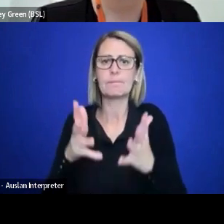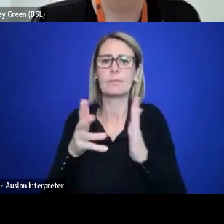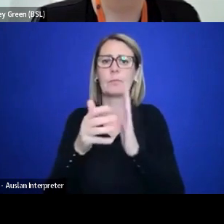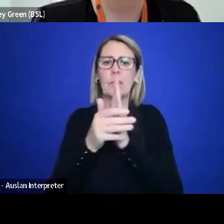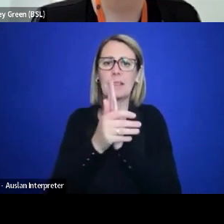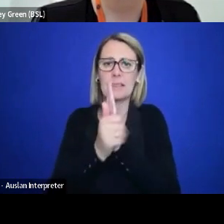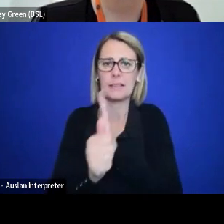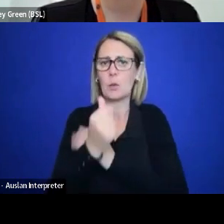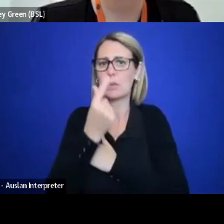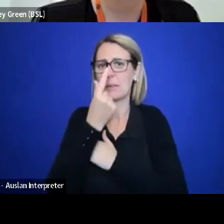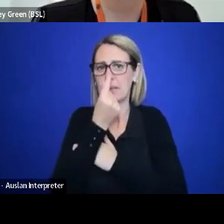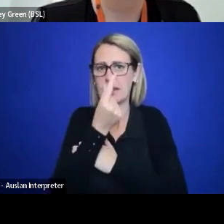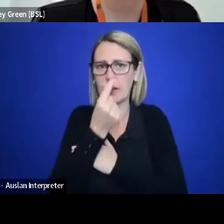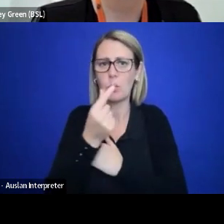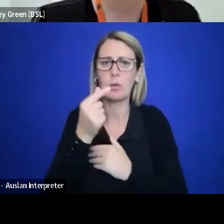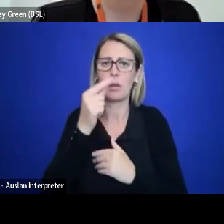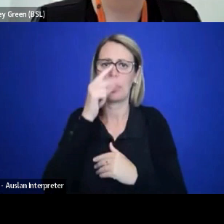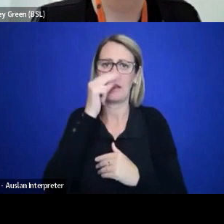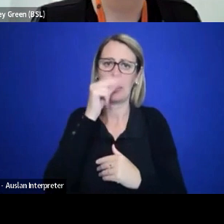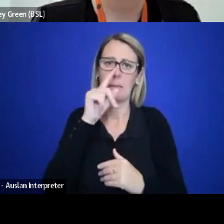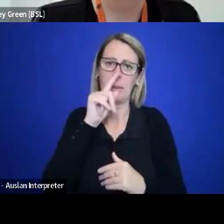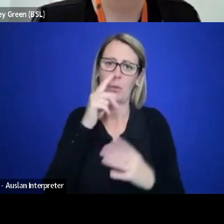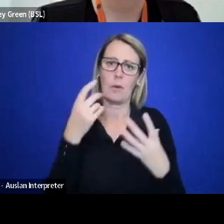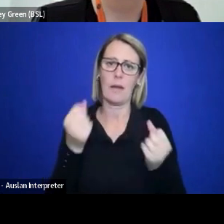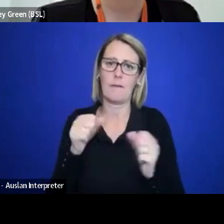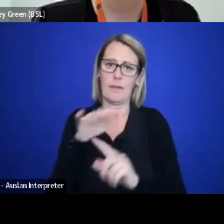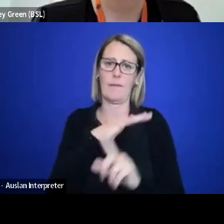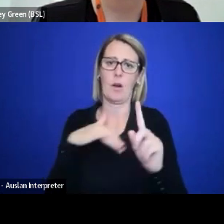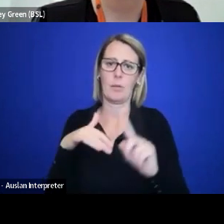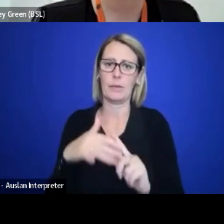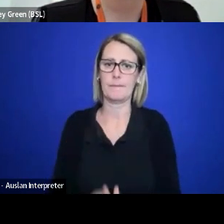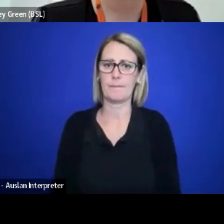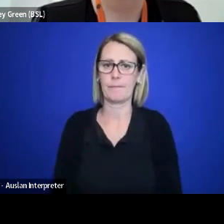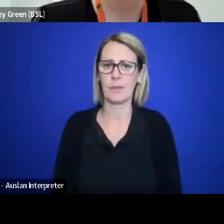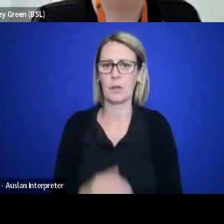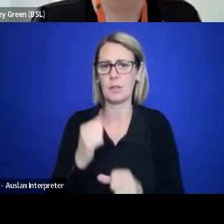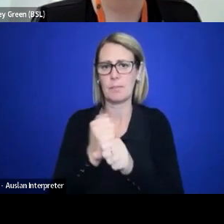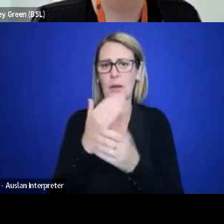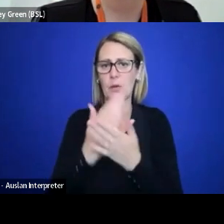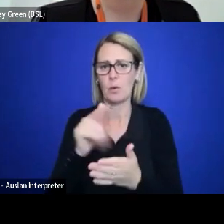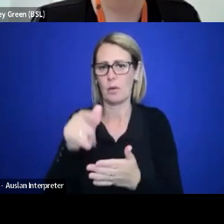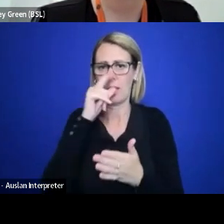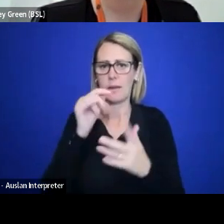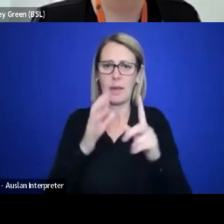and the potential that young people have in this environment, so that they're able to thrive